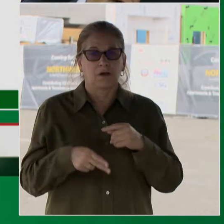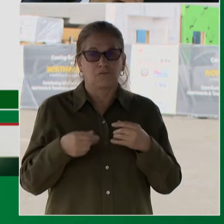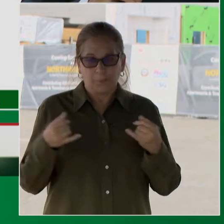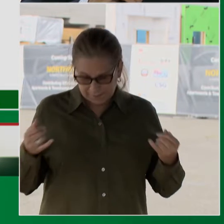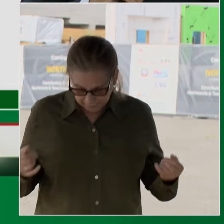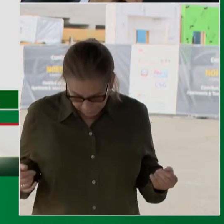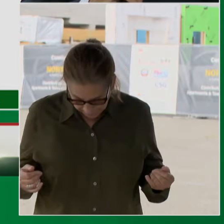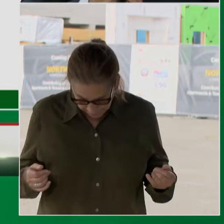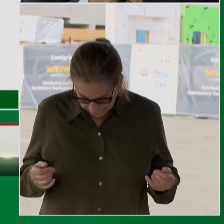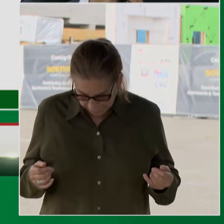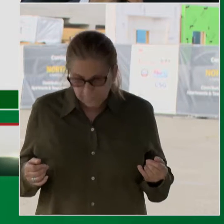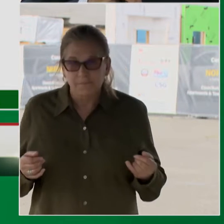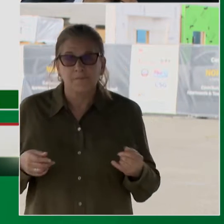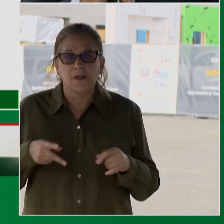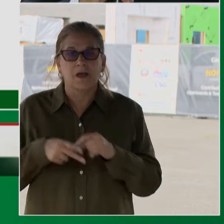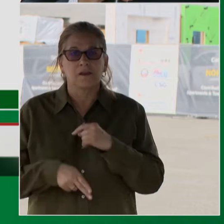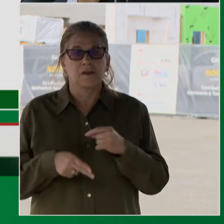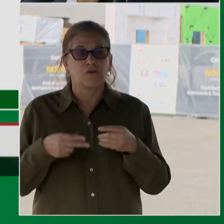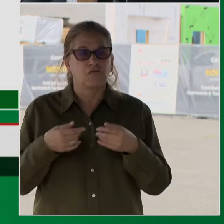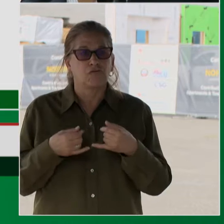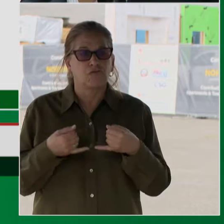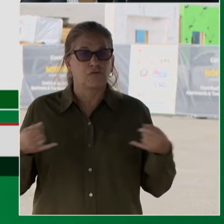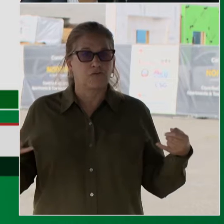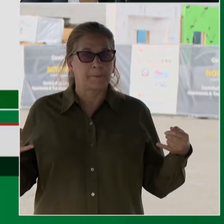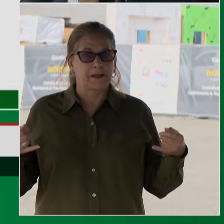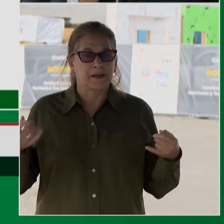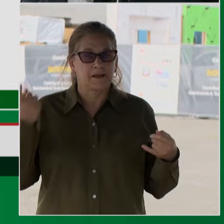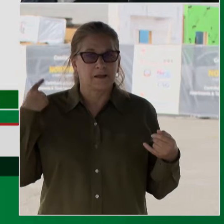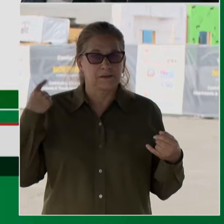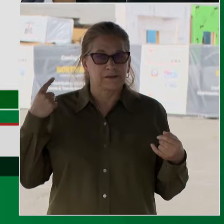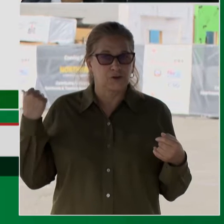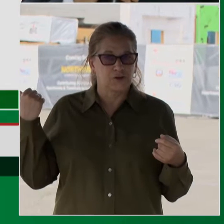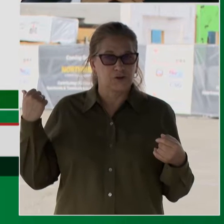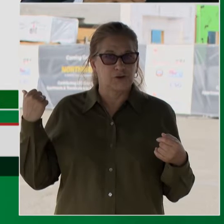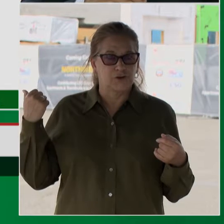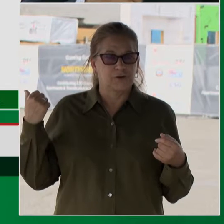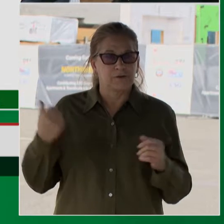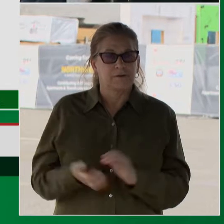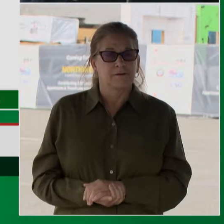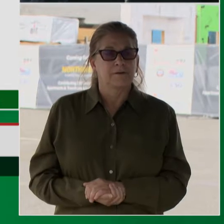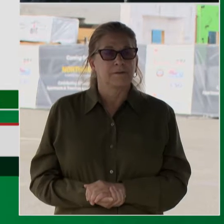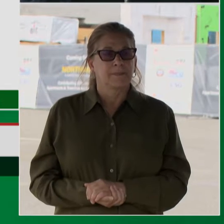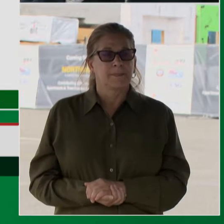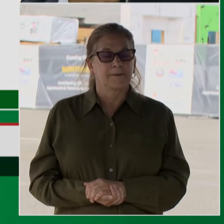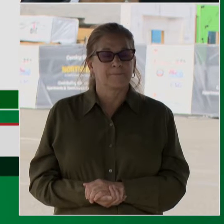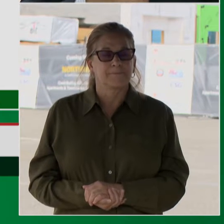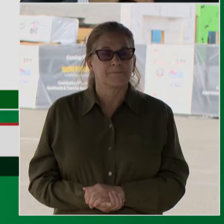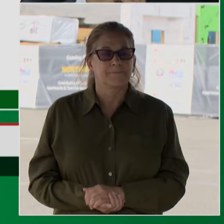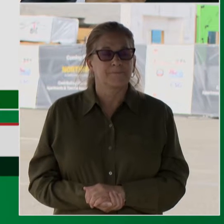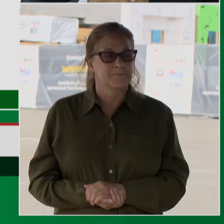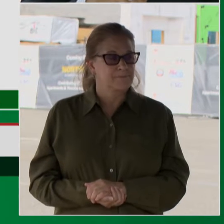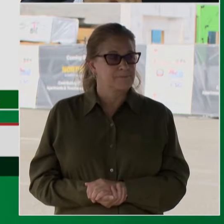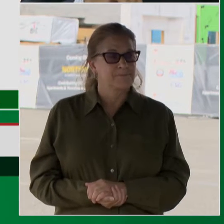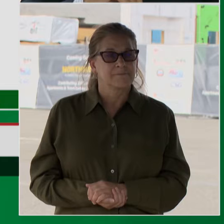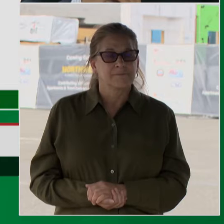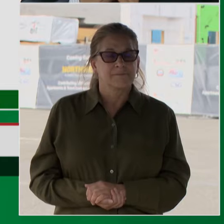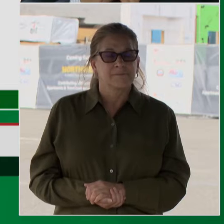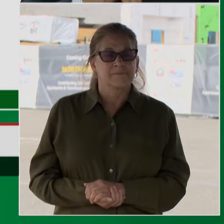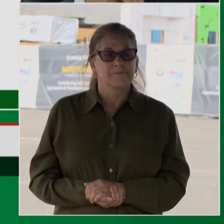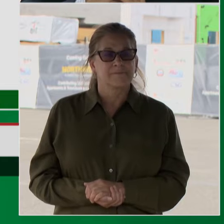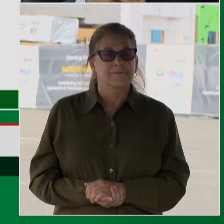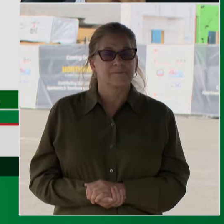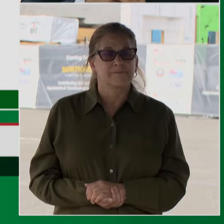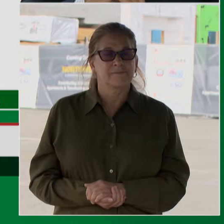As you can see, they're doing really well. Tear in a good way. A tear in a good way, yeah, like moving very quickly. The first phase will deliver